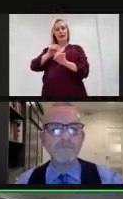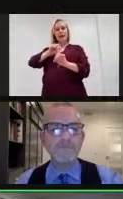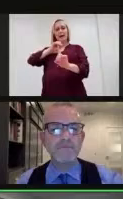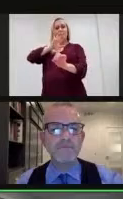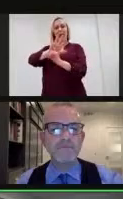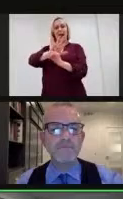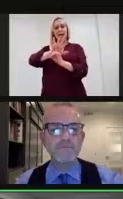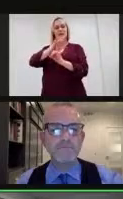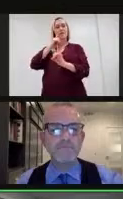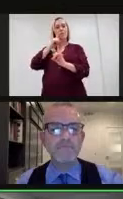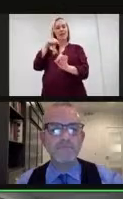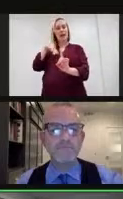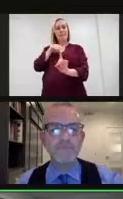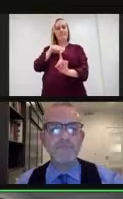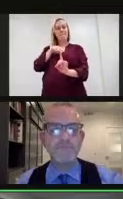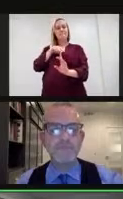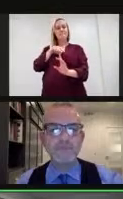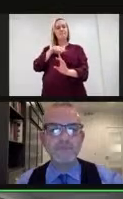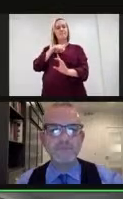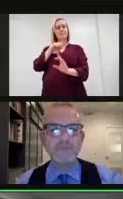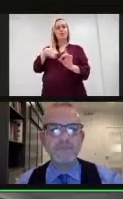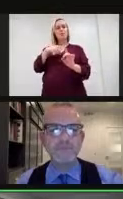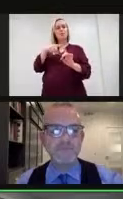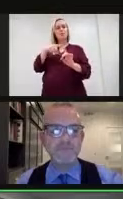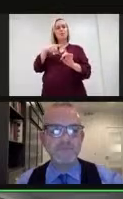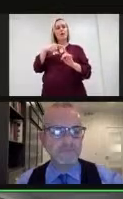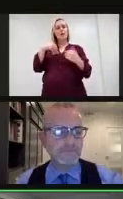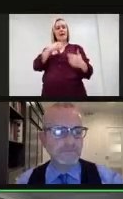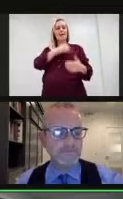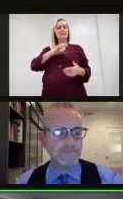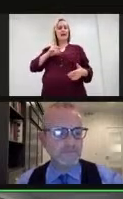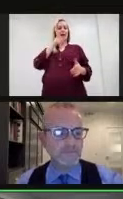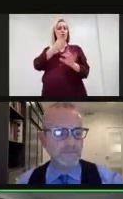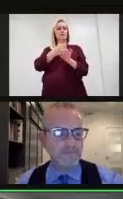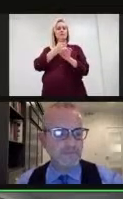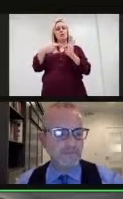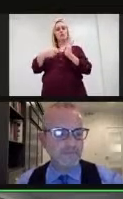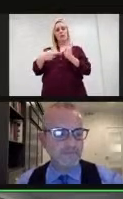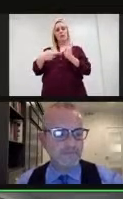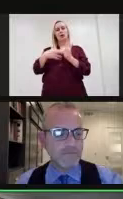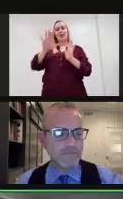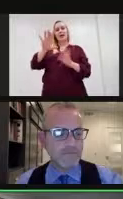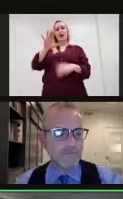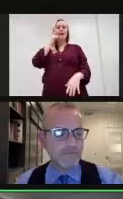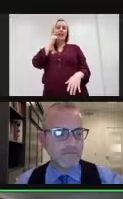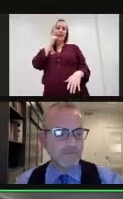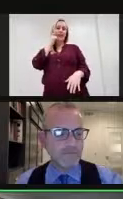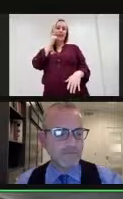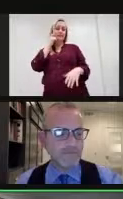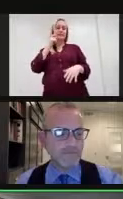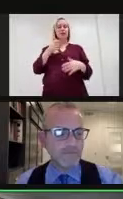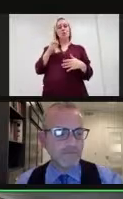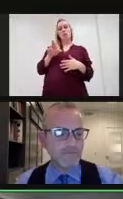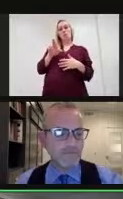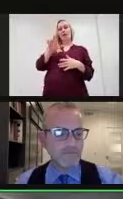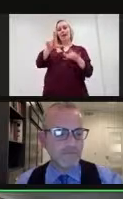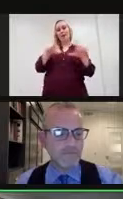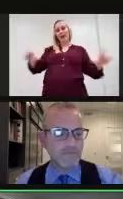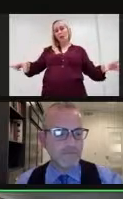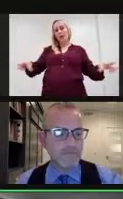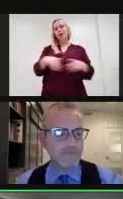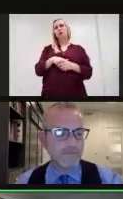when they do have staff who represent their ethnicity or their language. And